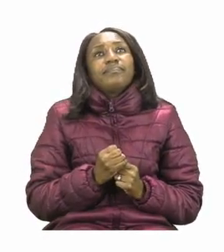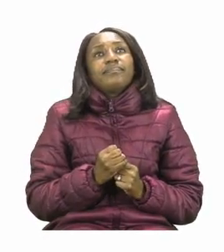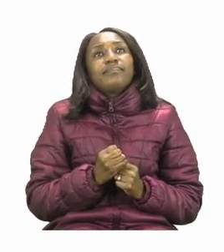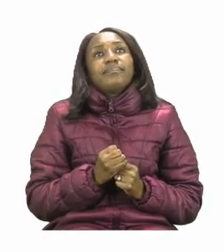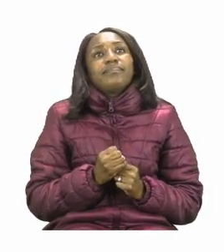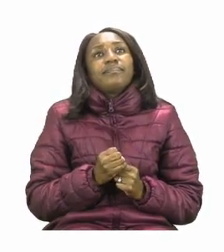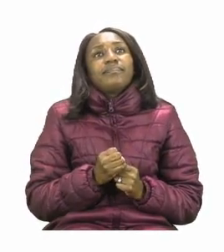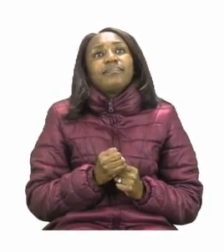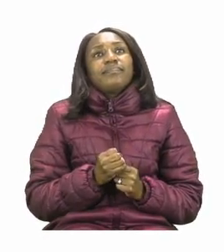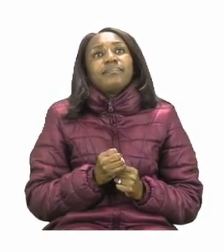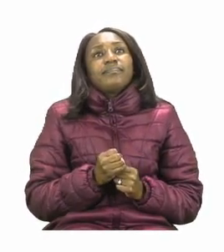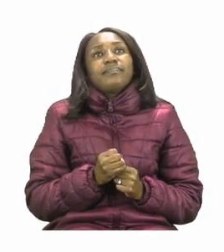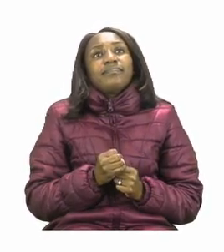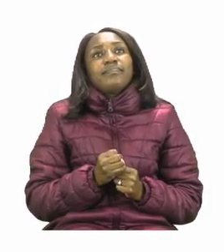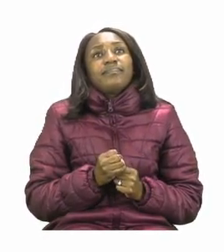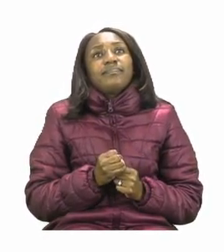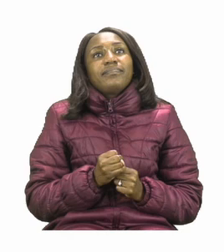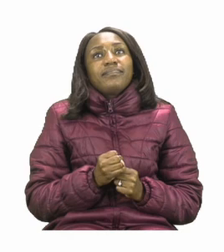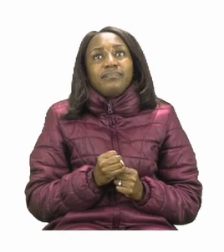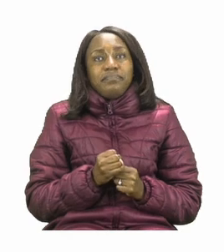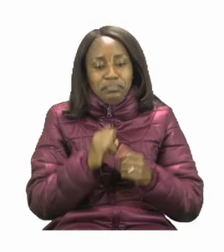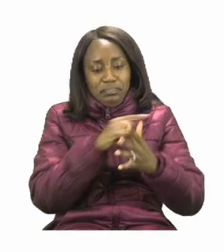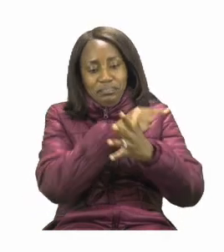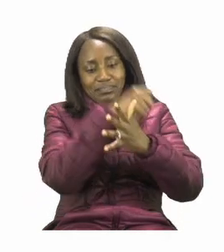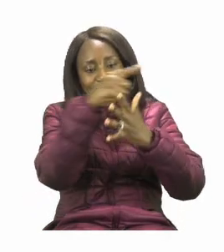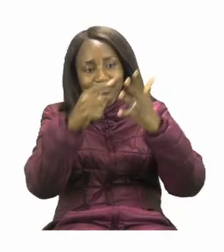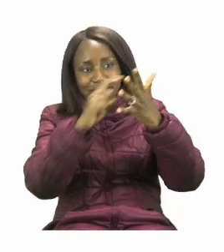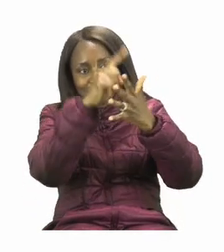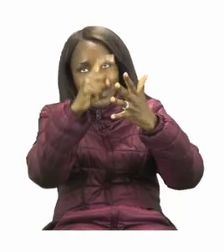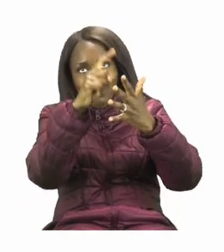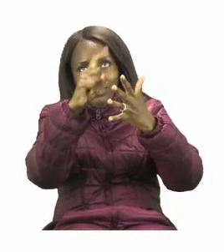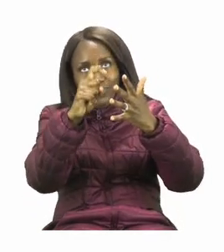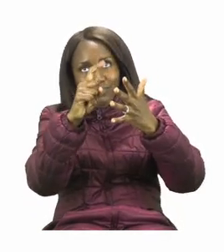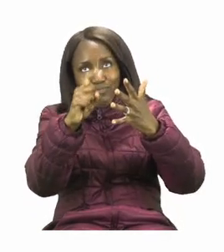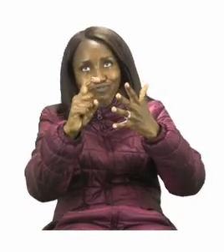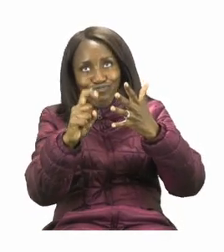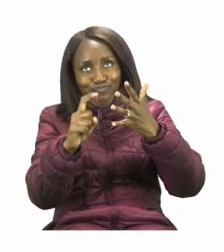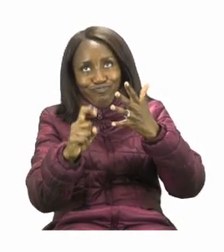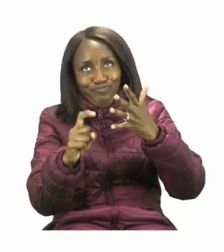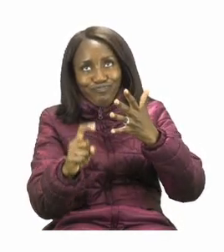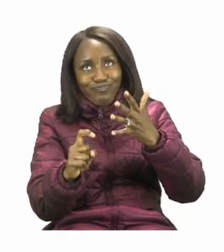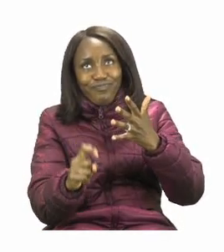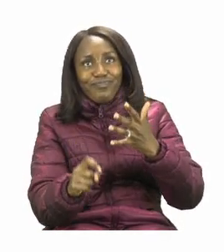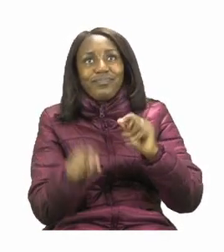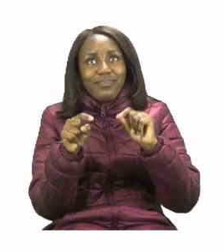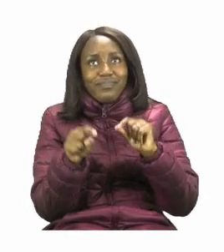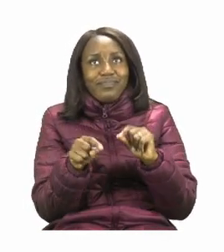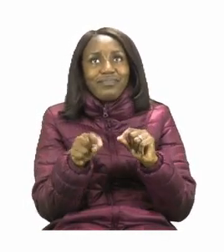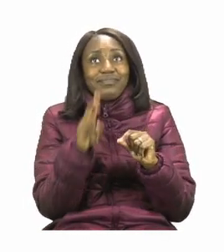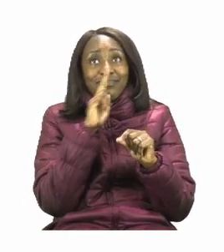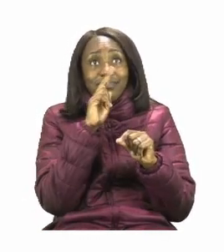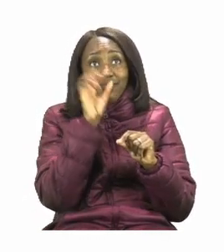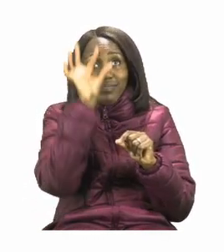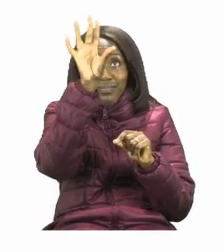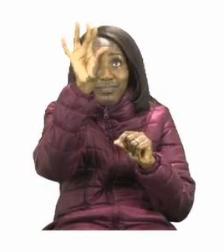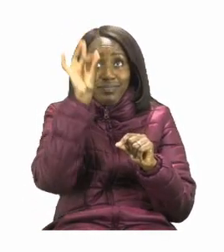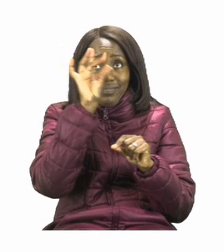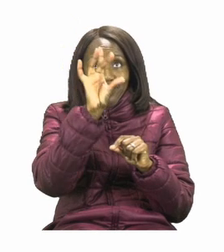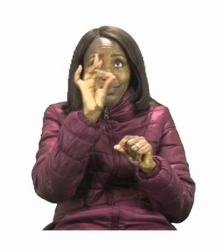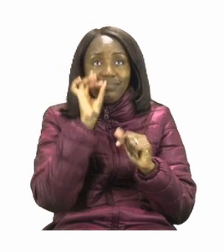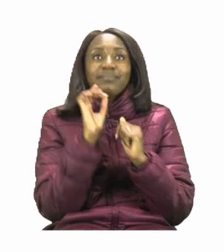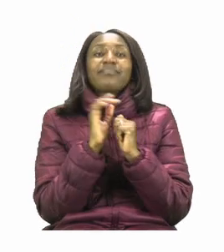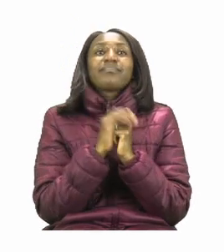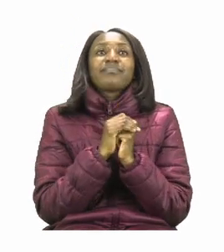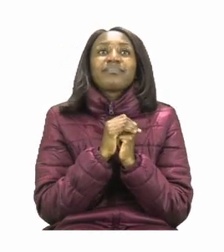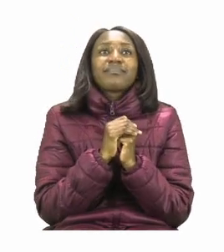So these are our questions that we've already read, and this is our passage. Now I'd